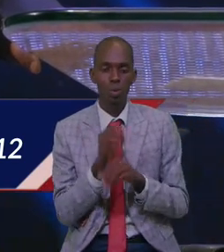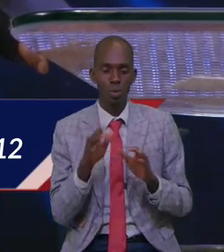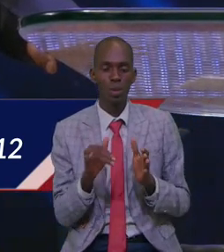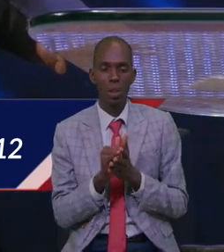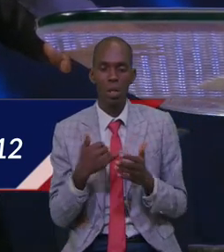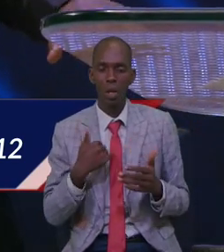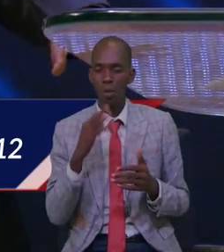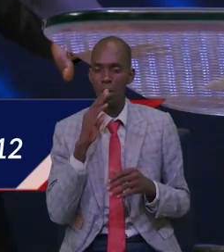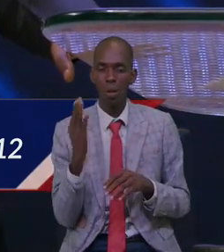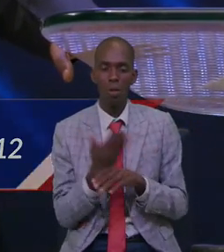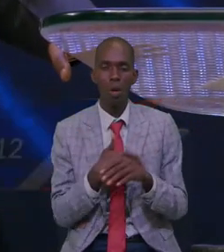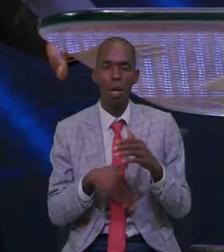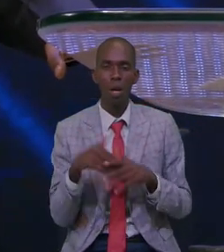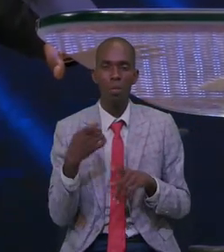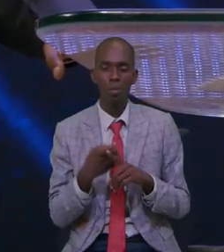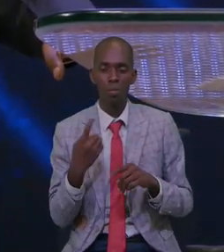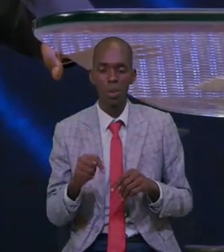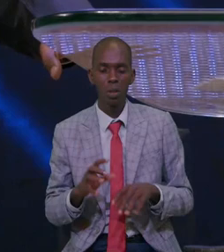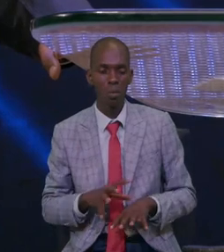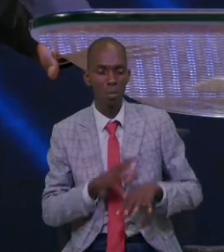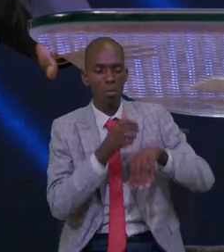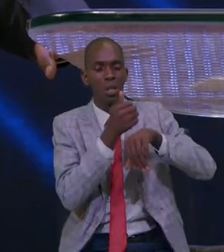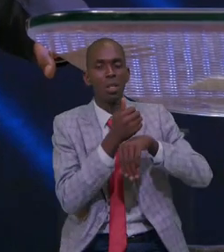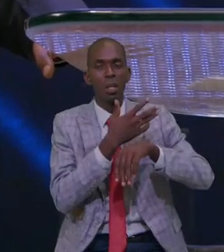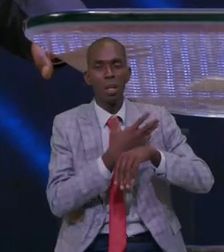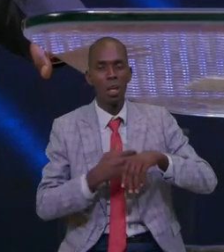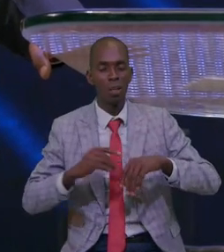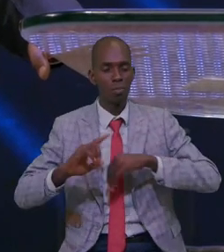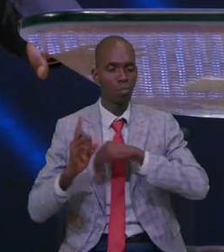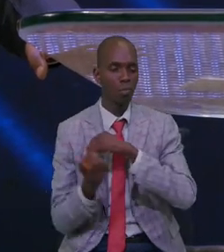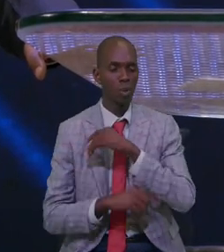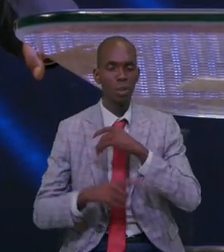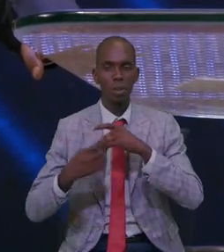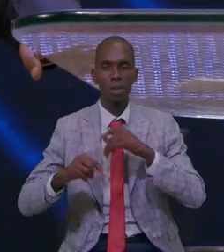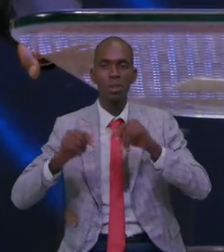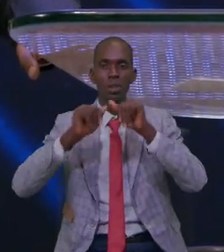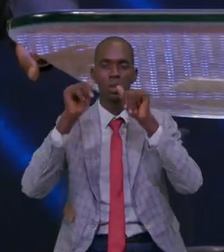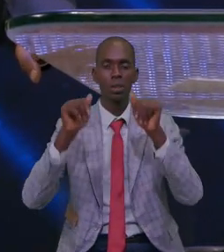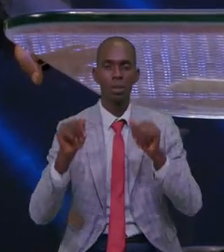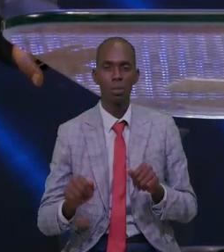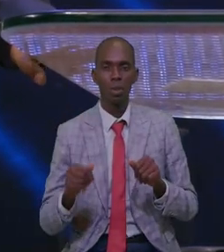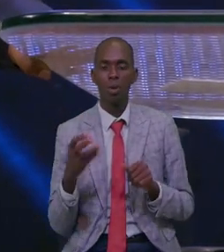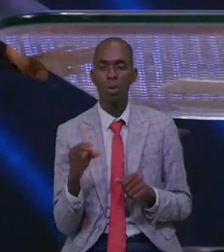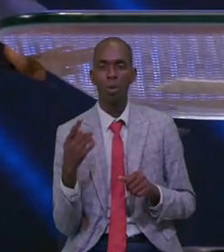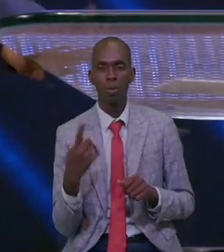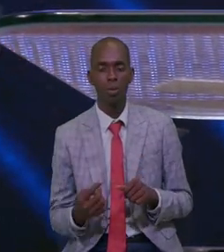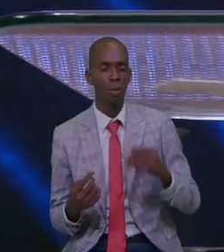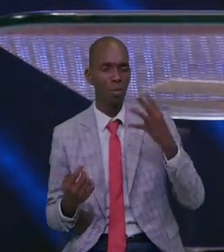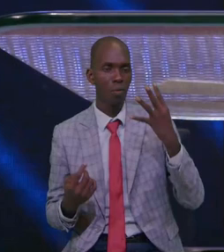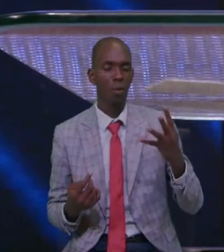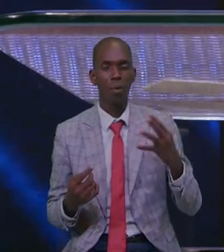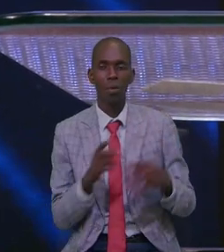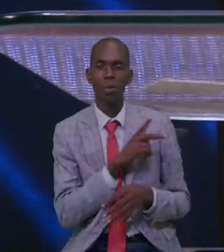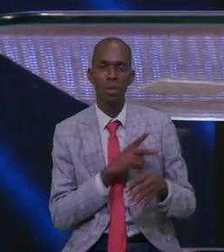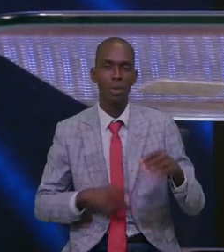out from the mountain and smite the image of the four empires before the second coming of the